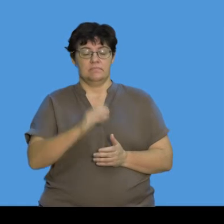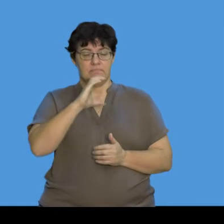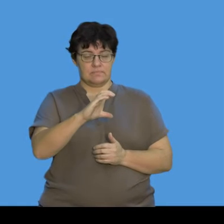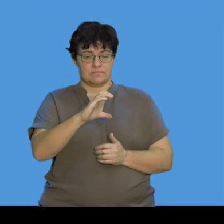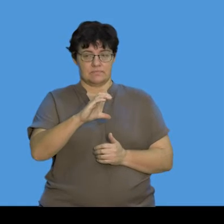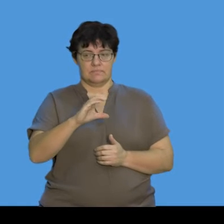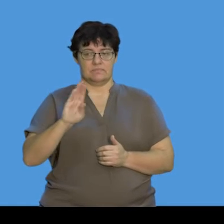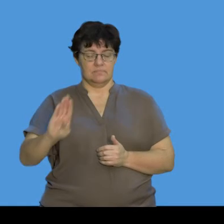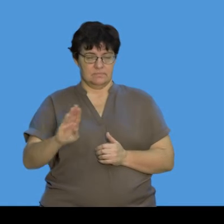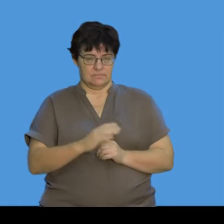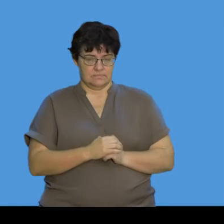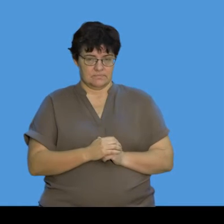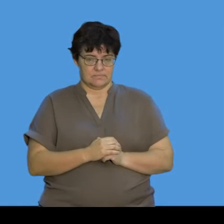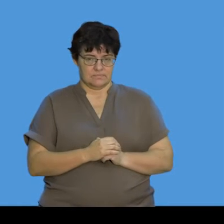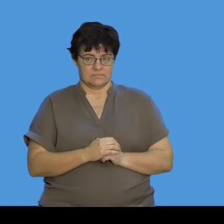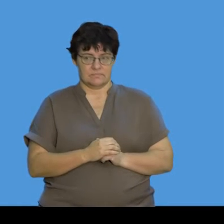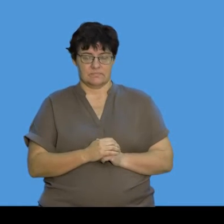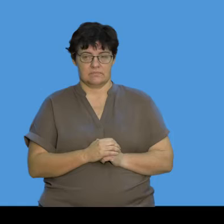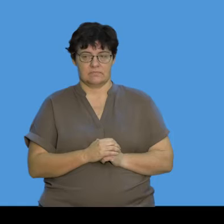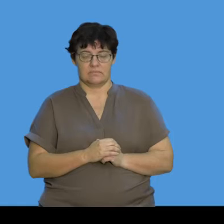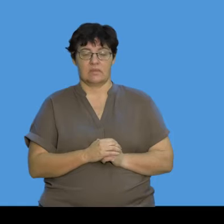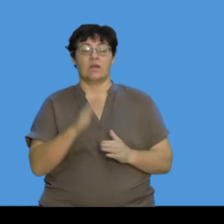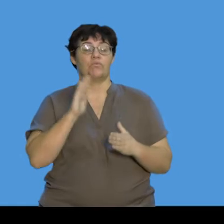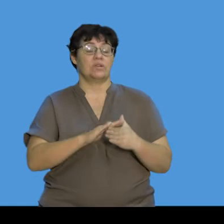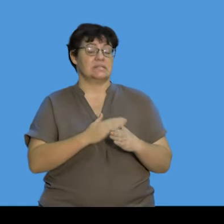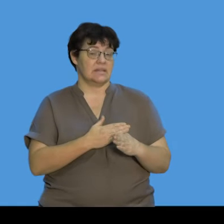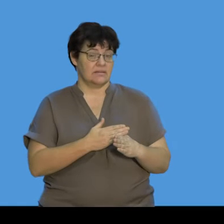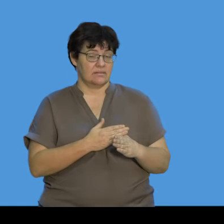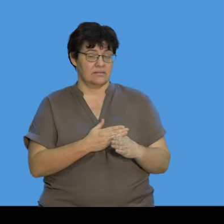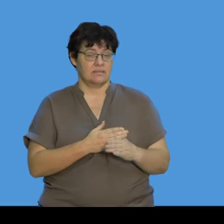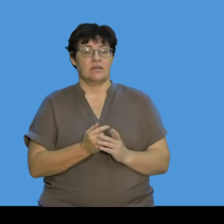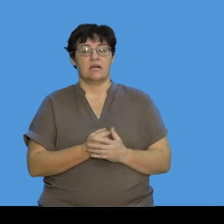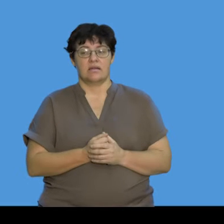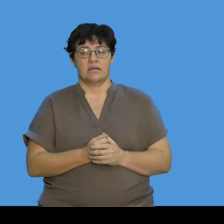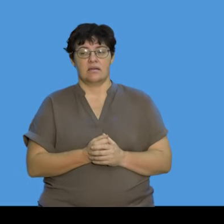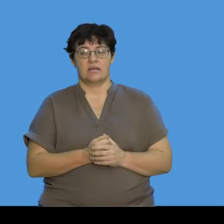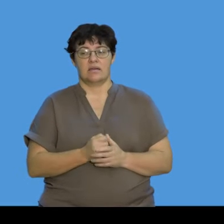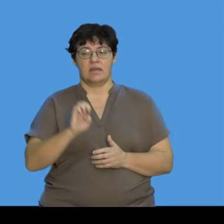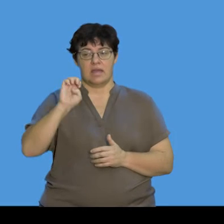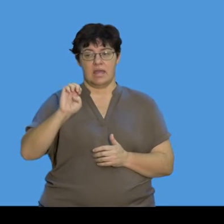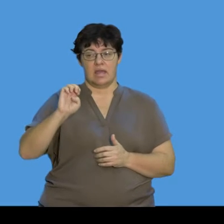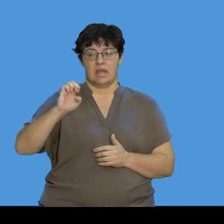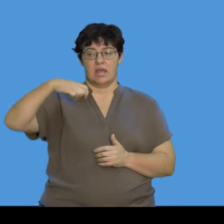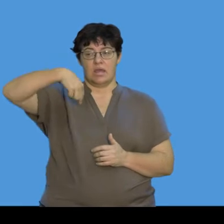then CB like this, right? And my reason here will be equiangular.